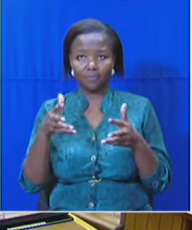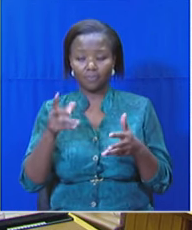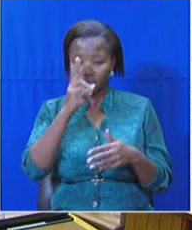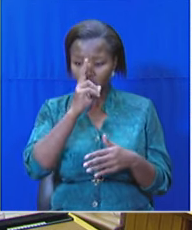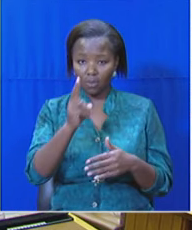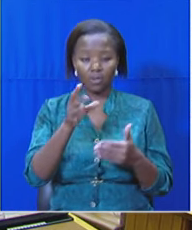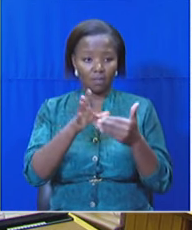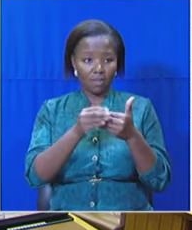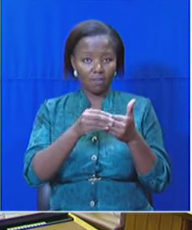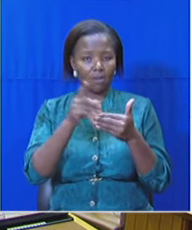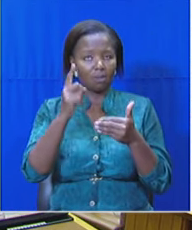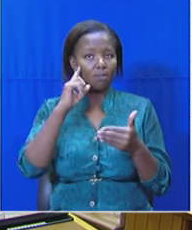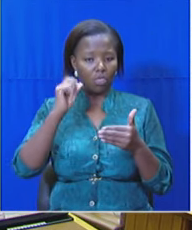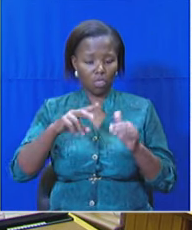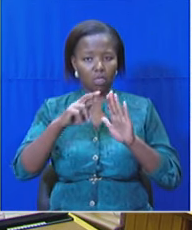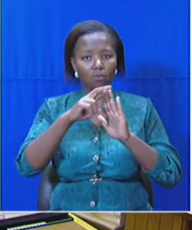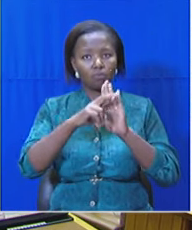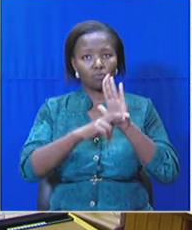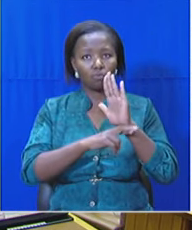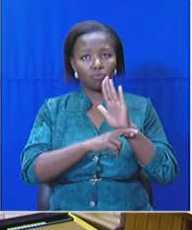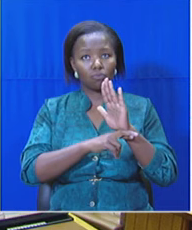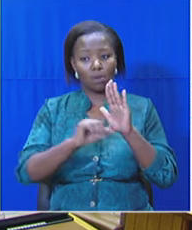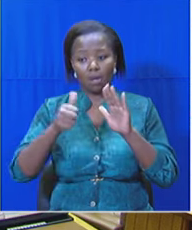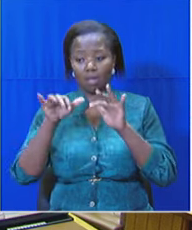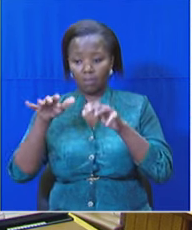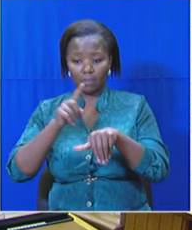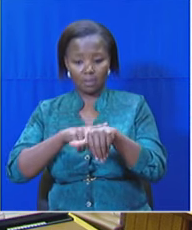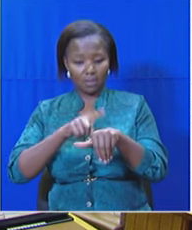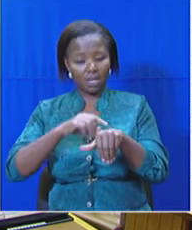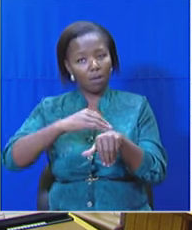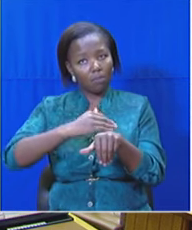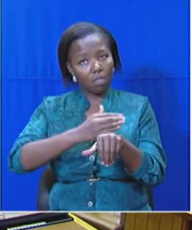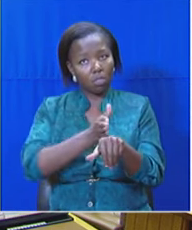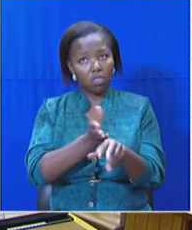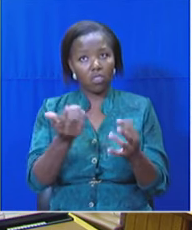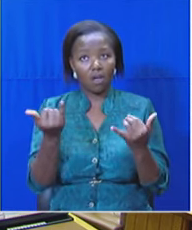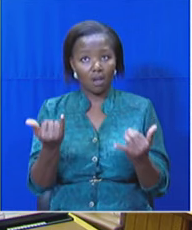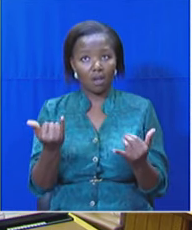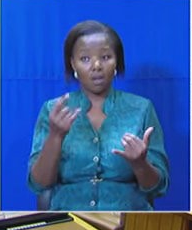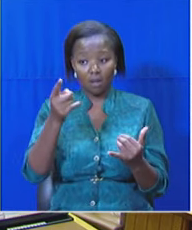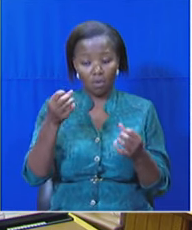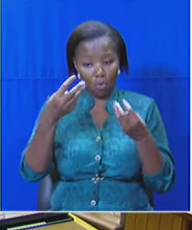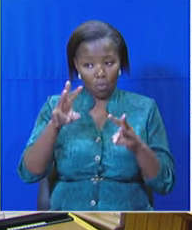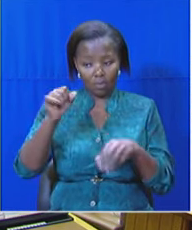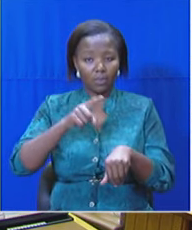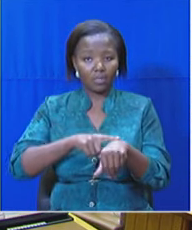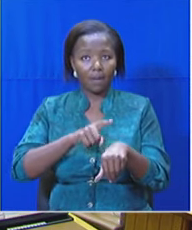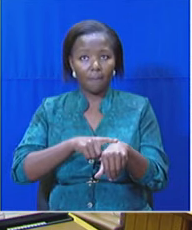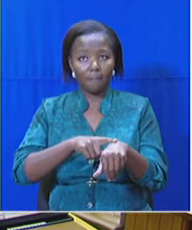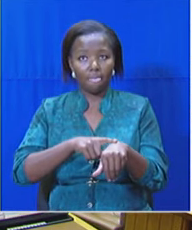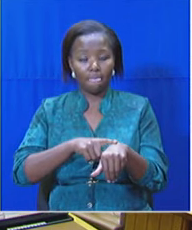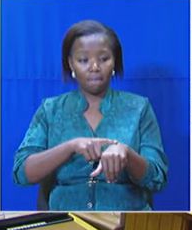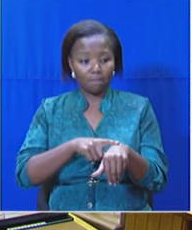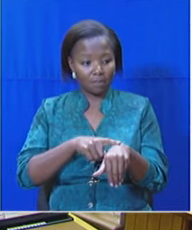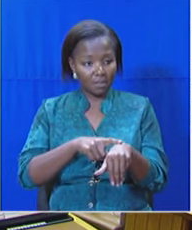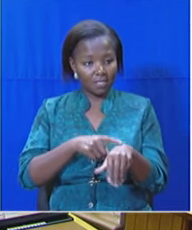is out of order. He's It is not eating on taking us other anywhere. people's time. Honorable You Madisha. wasted our time. You wasted Honorable our